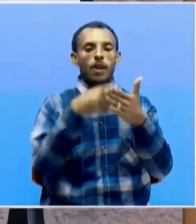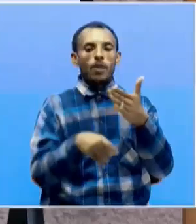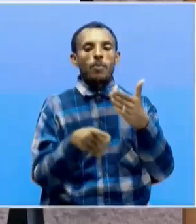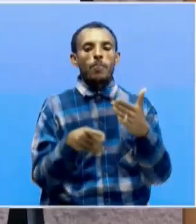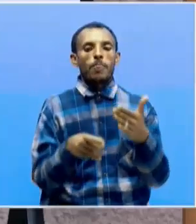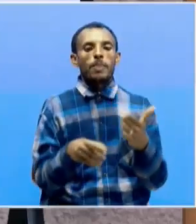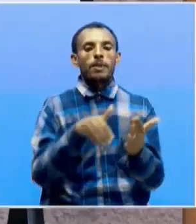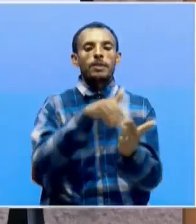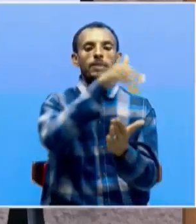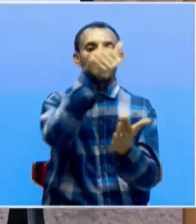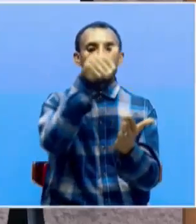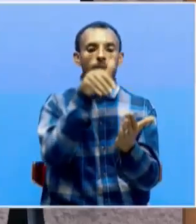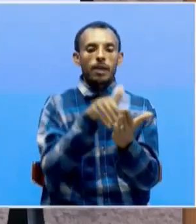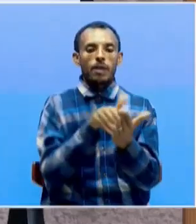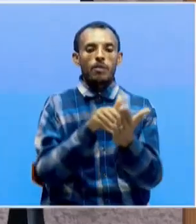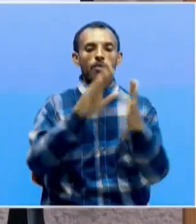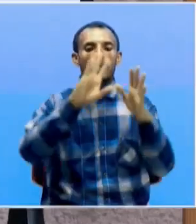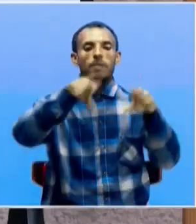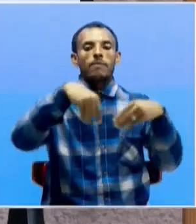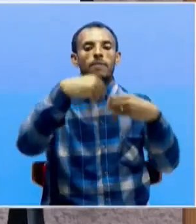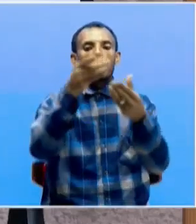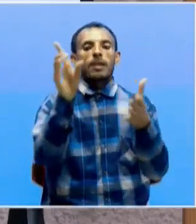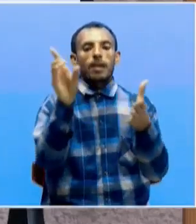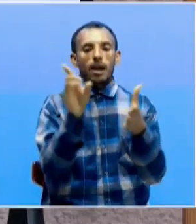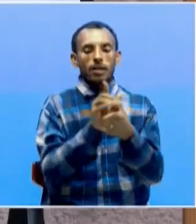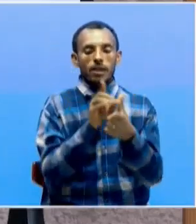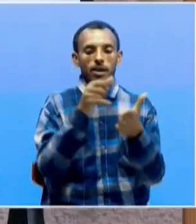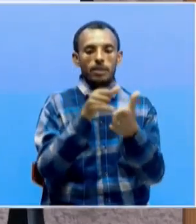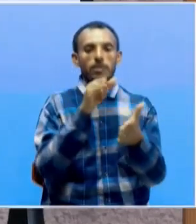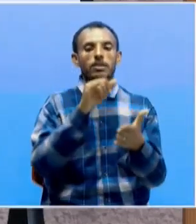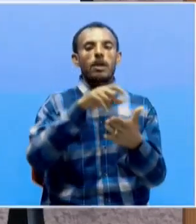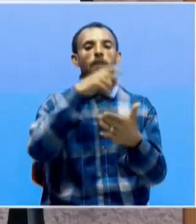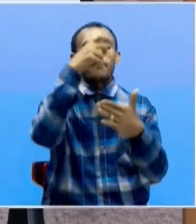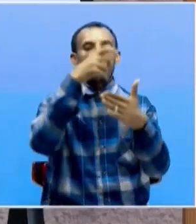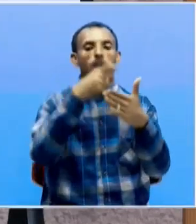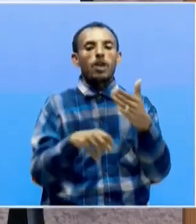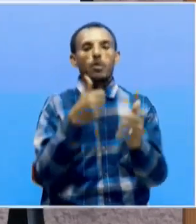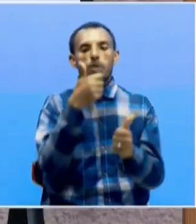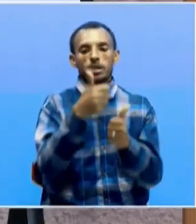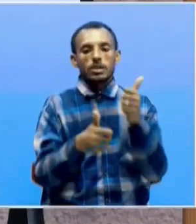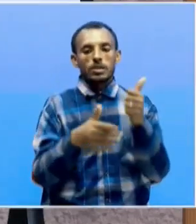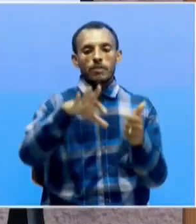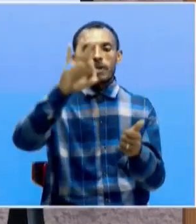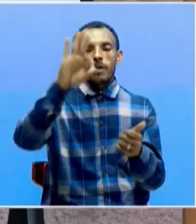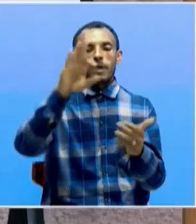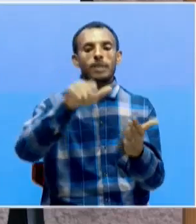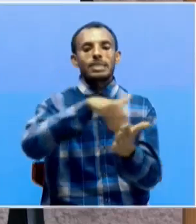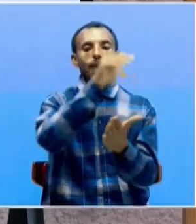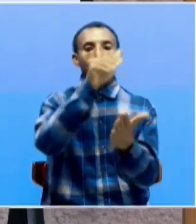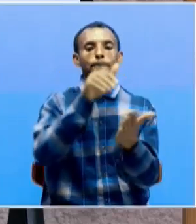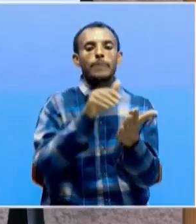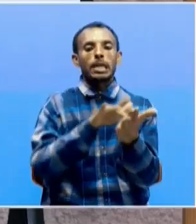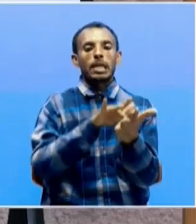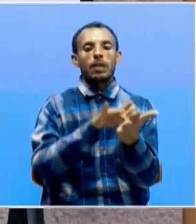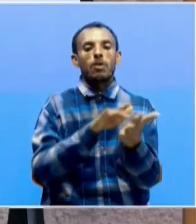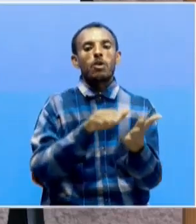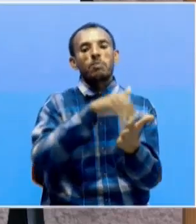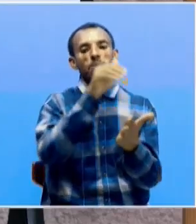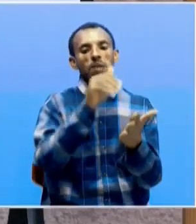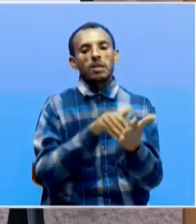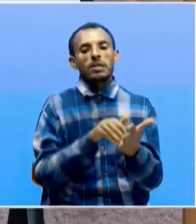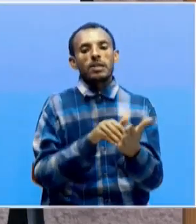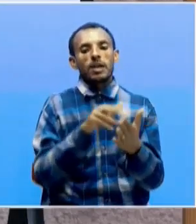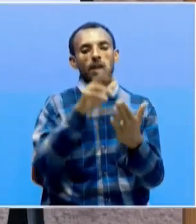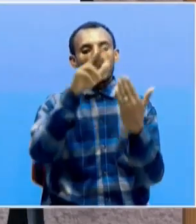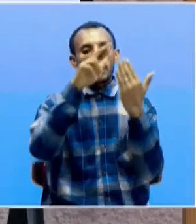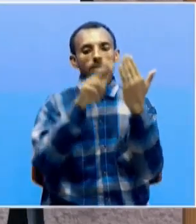The median of a given data set is a value which is found at the middle when we arrange the data